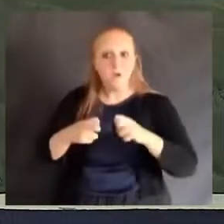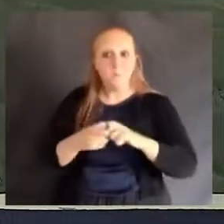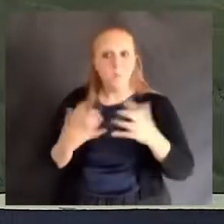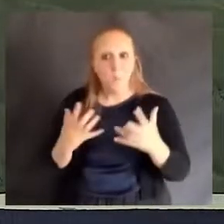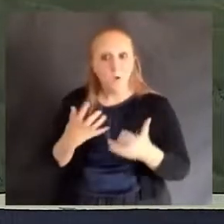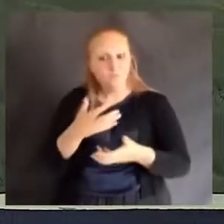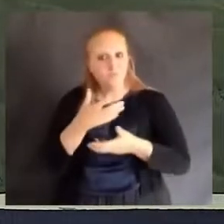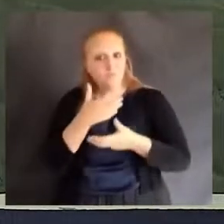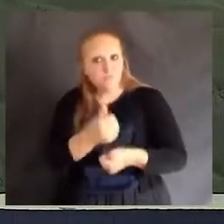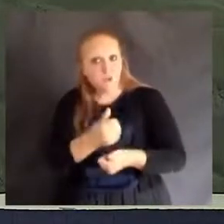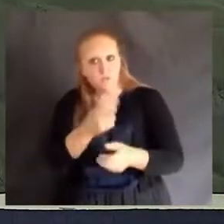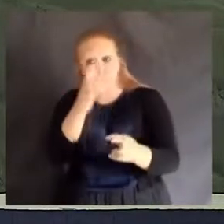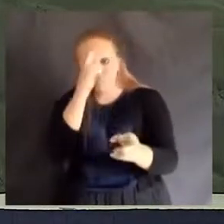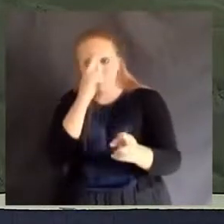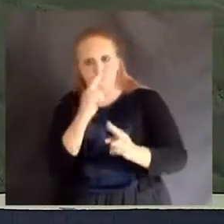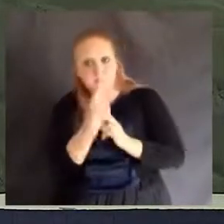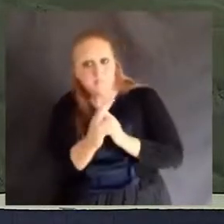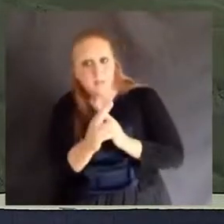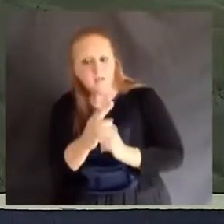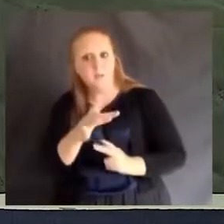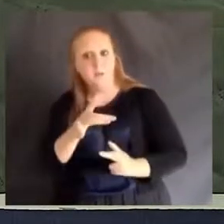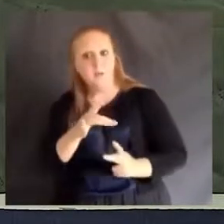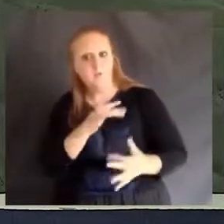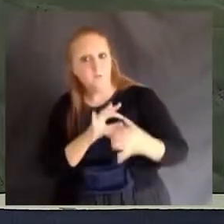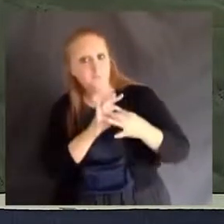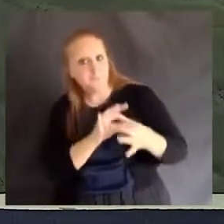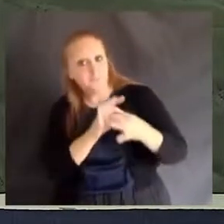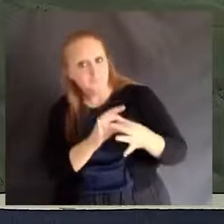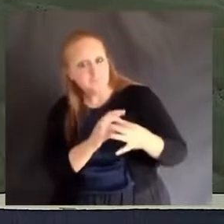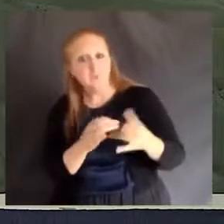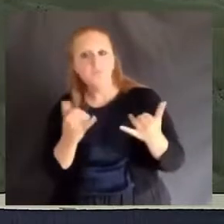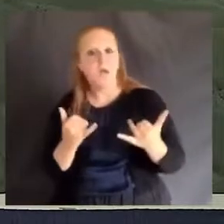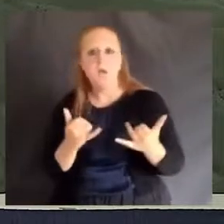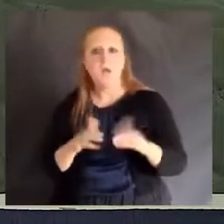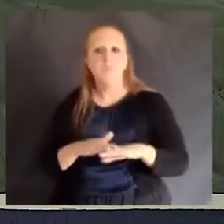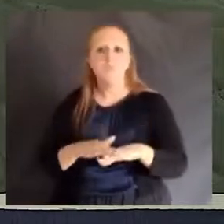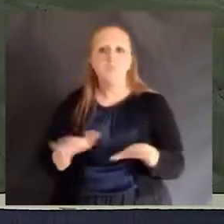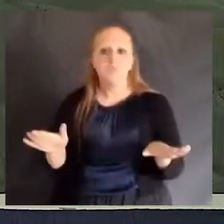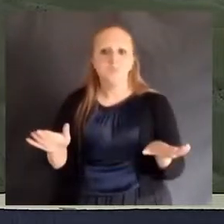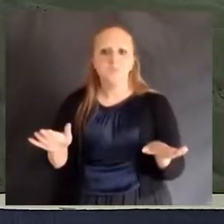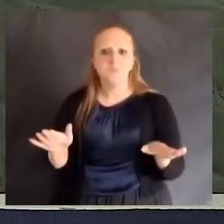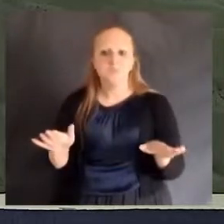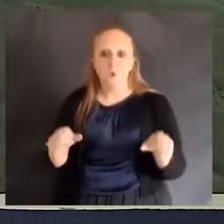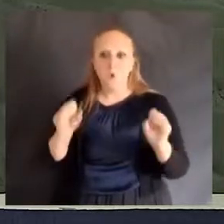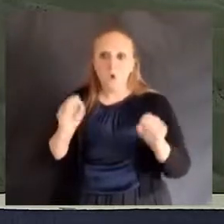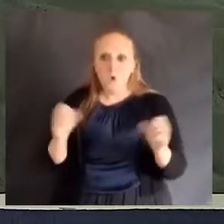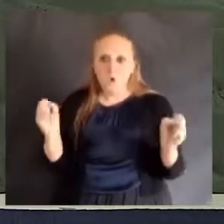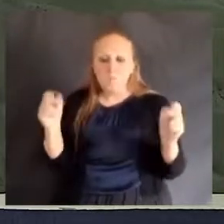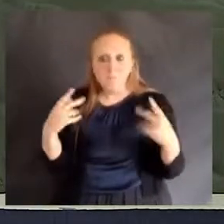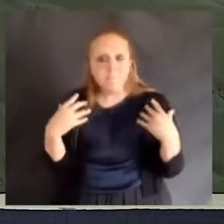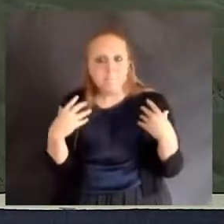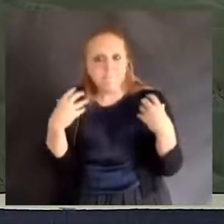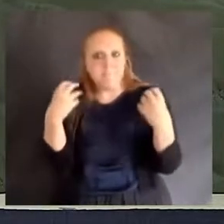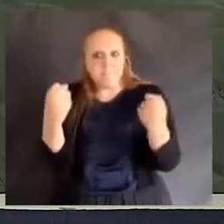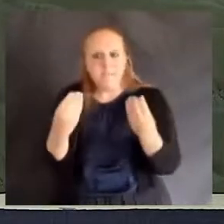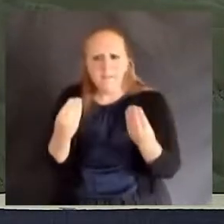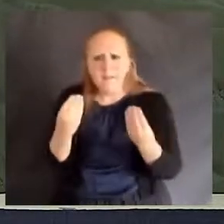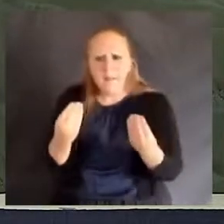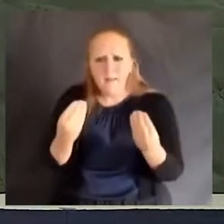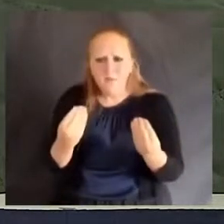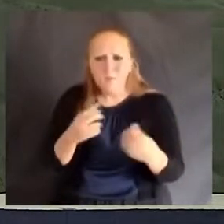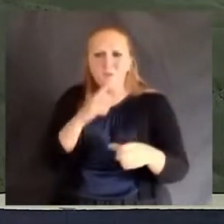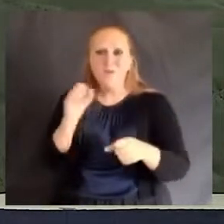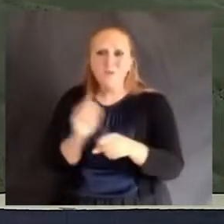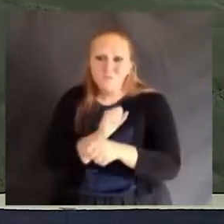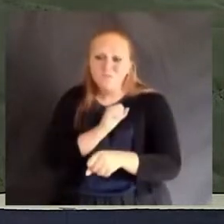and mutuality doesn't work. And that can only be restored by putting people at a